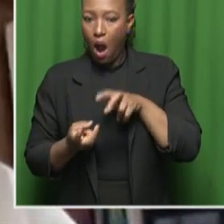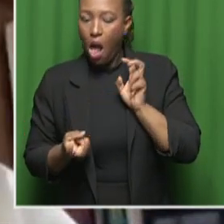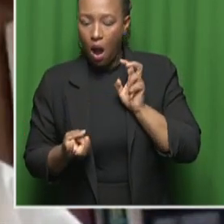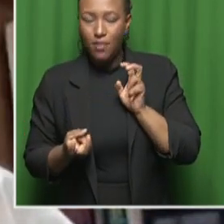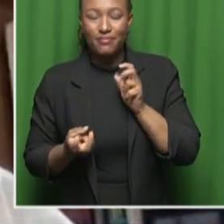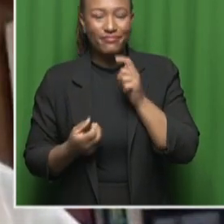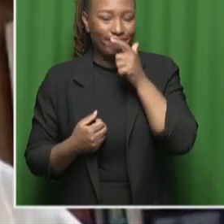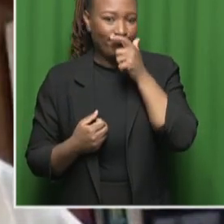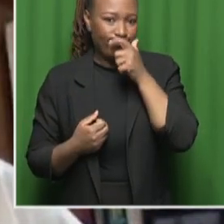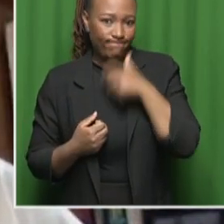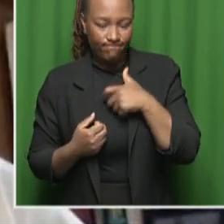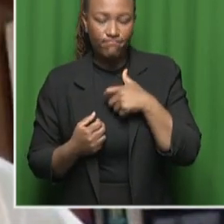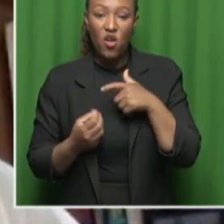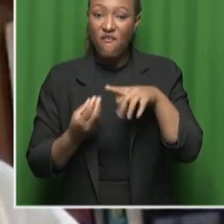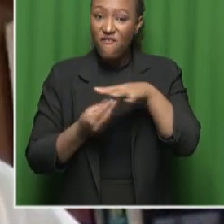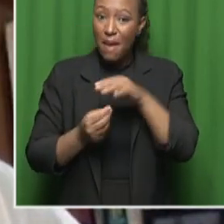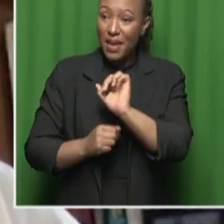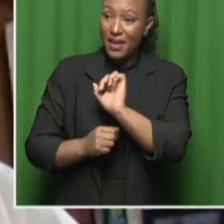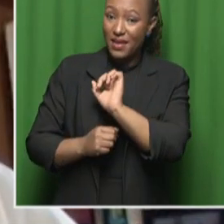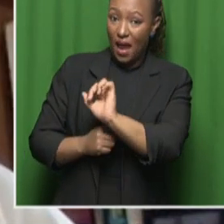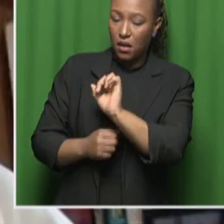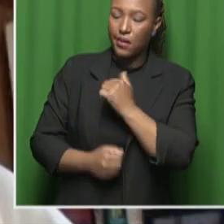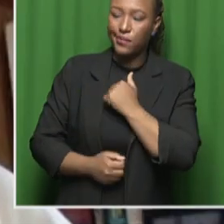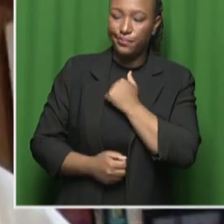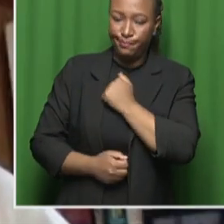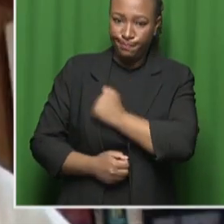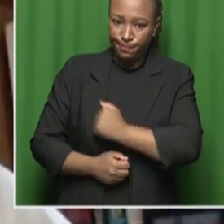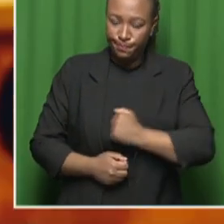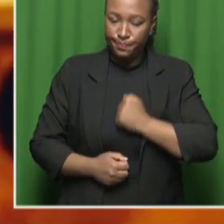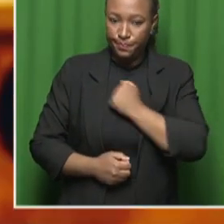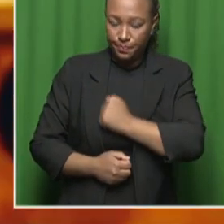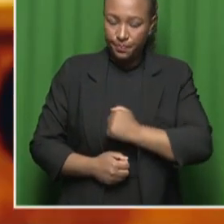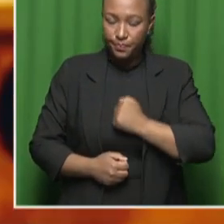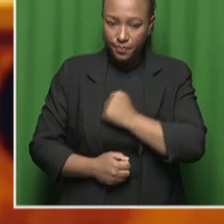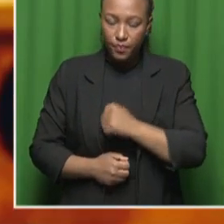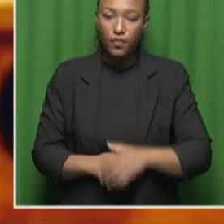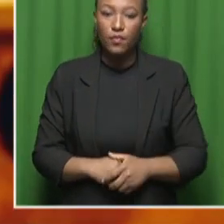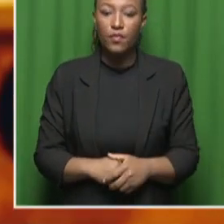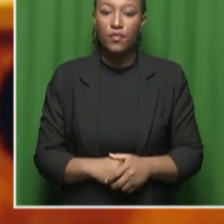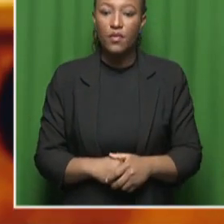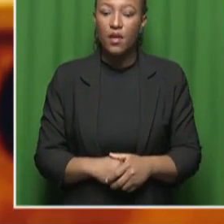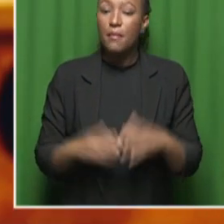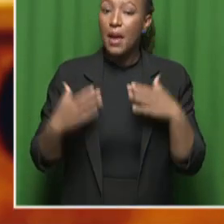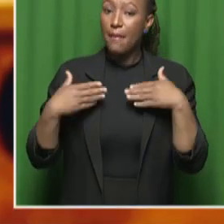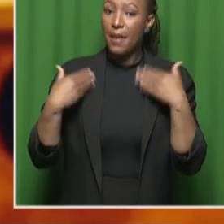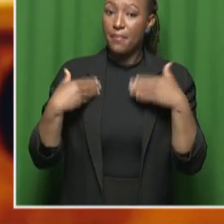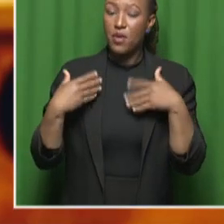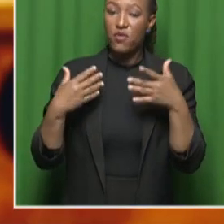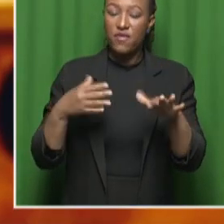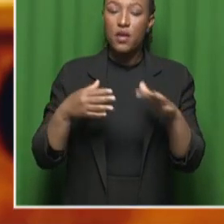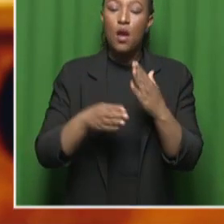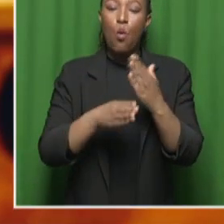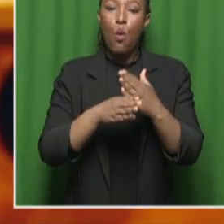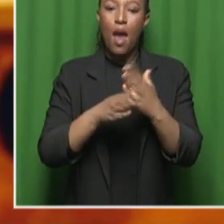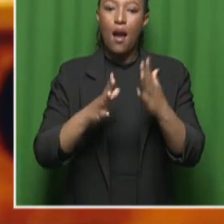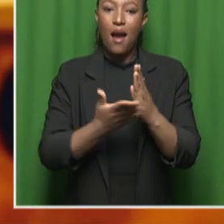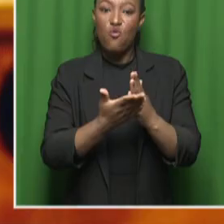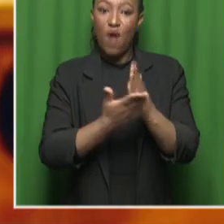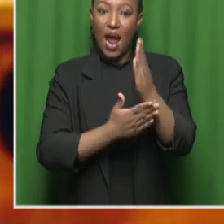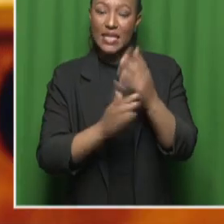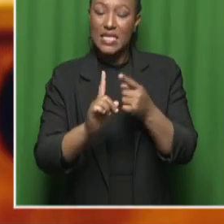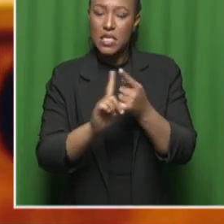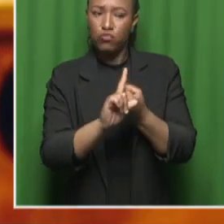our deepest condolences to his family. Let's reflect a little bit, and I'm actually glad that you touched on, the issue of the workers' rights that he so fervently